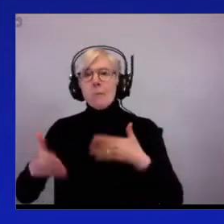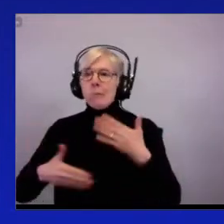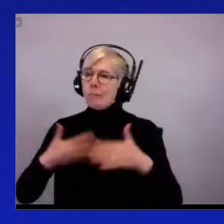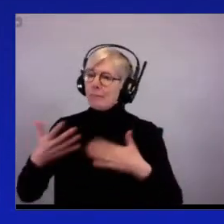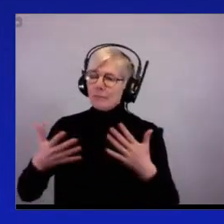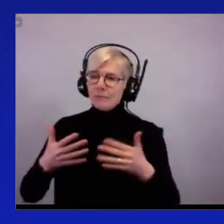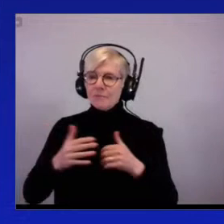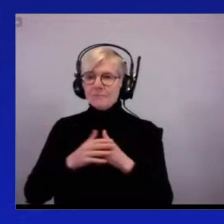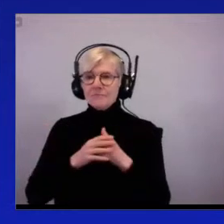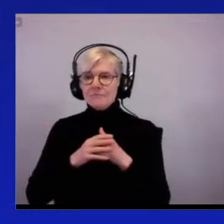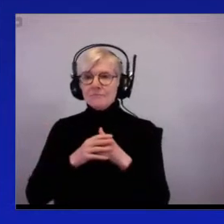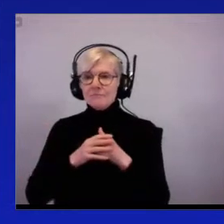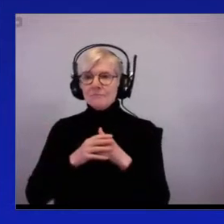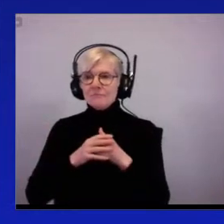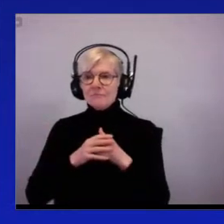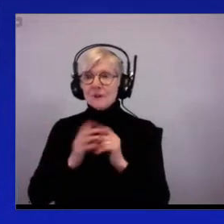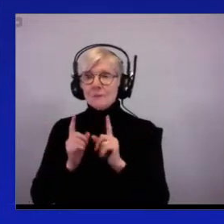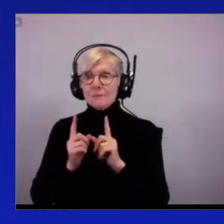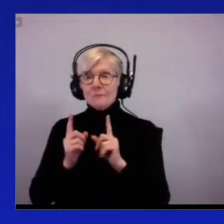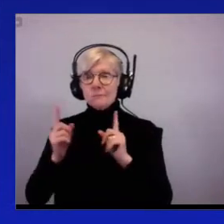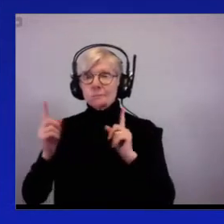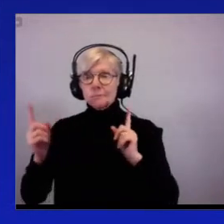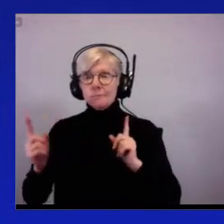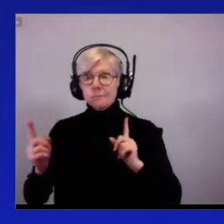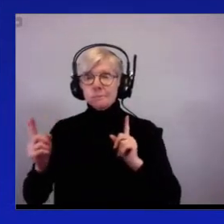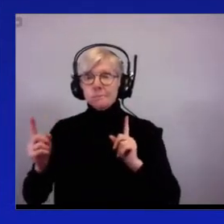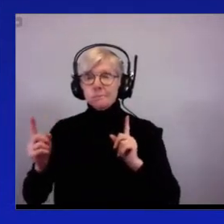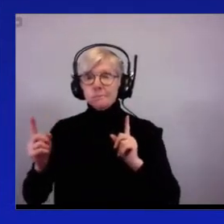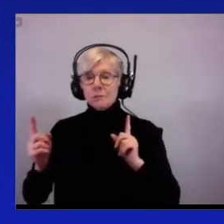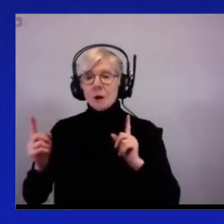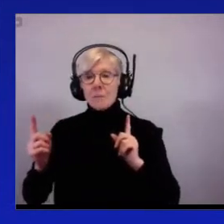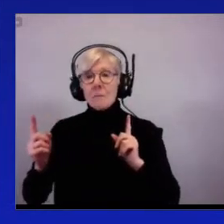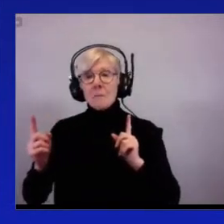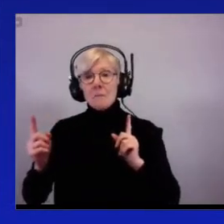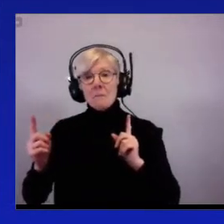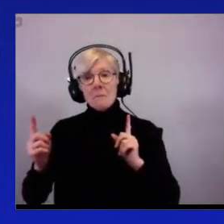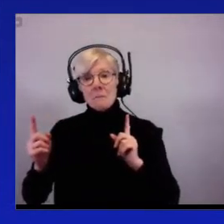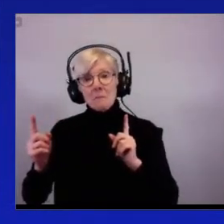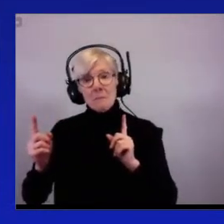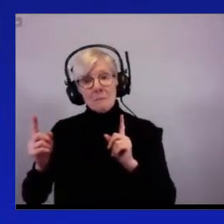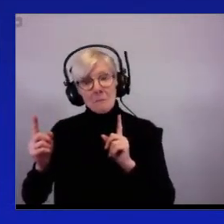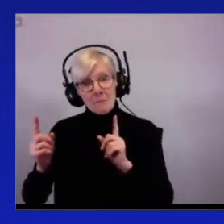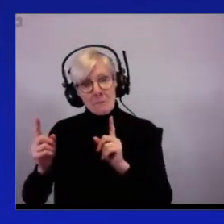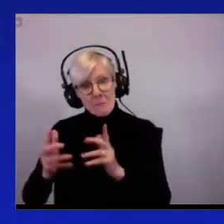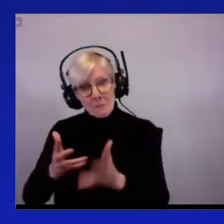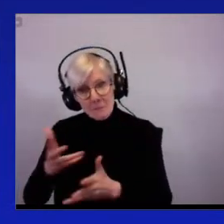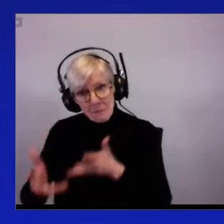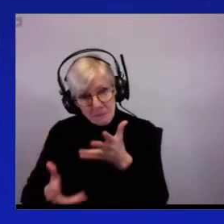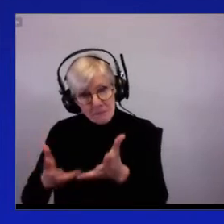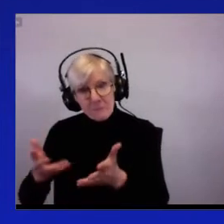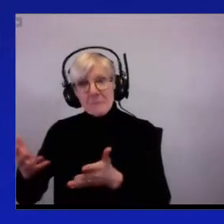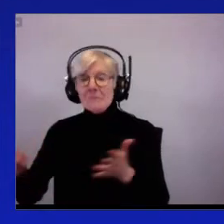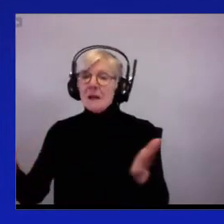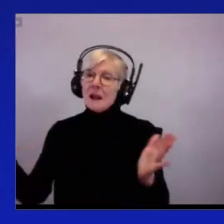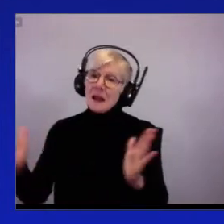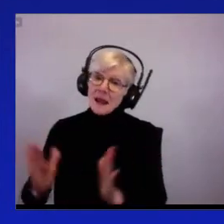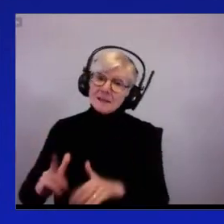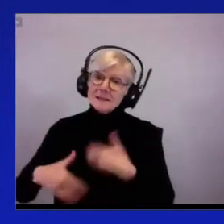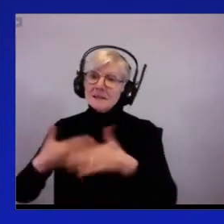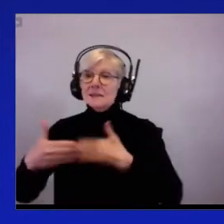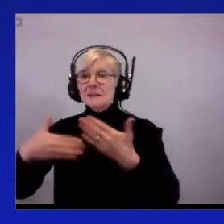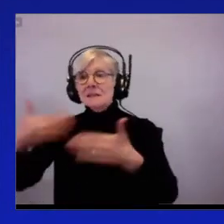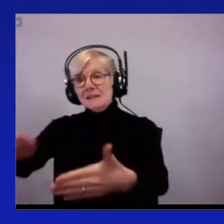always be concerned about 2 meters distance between each other. What I hope to see before